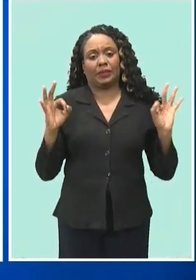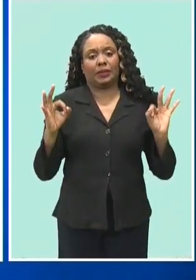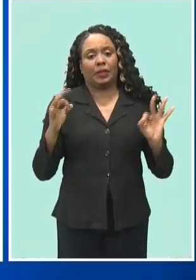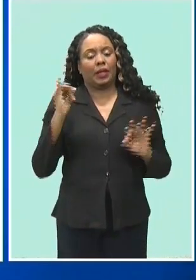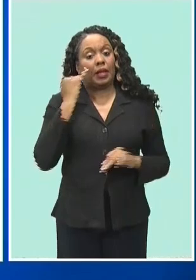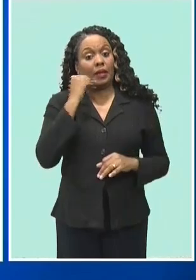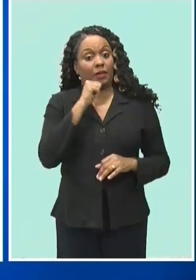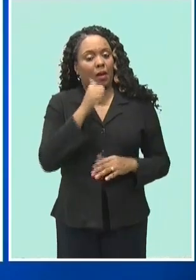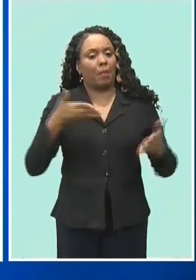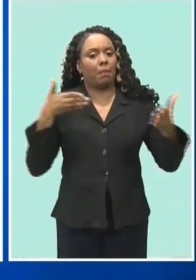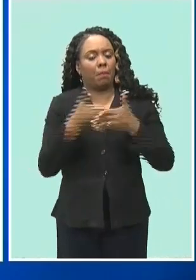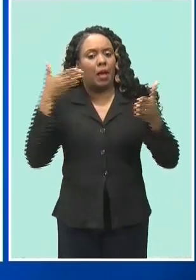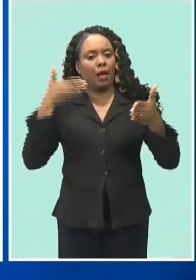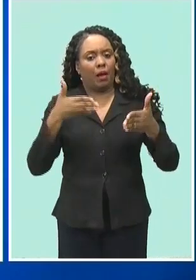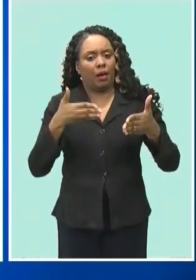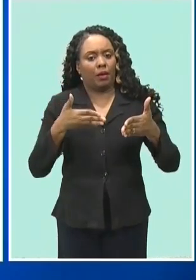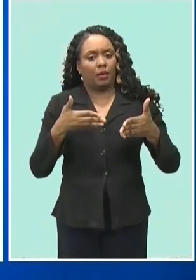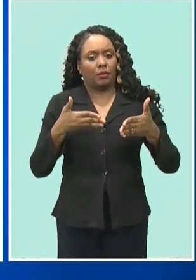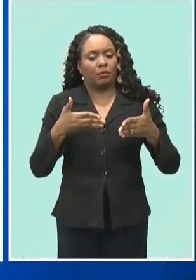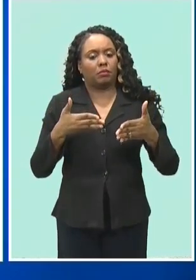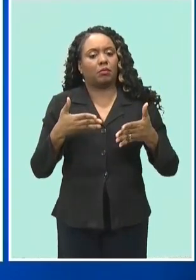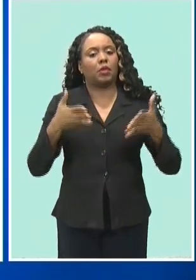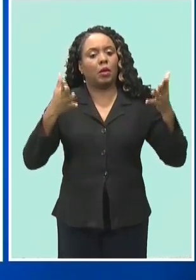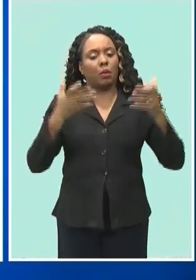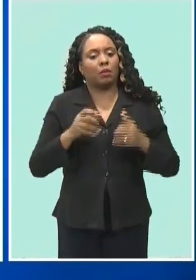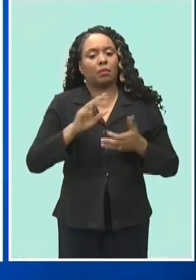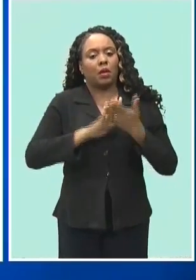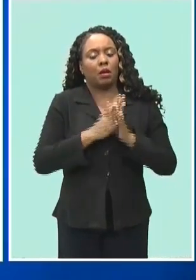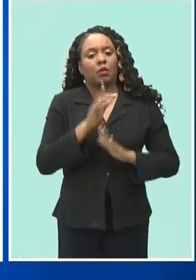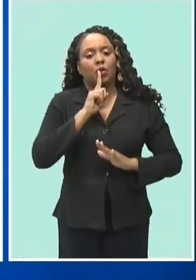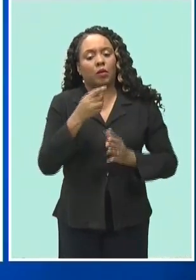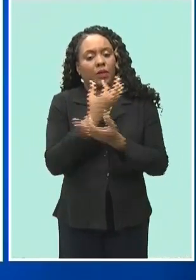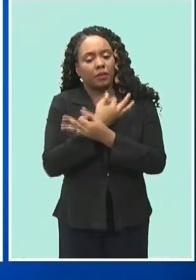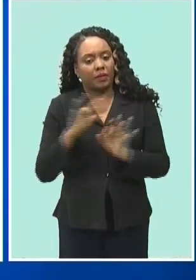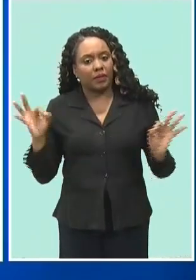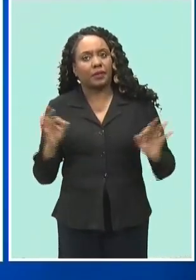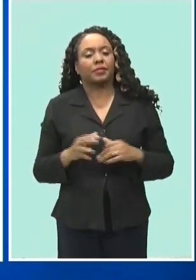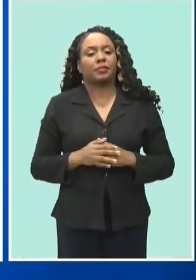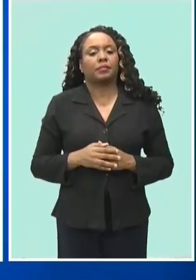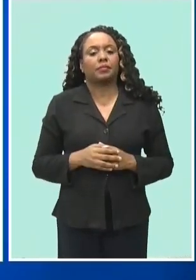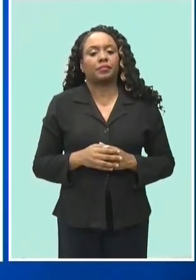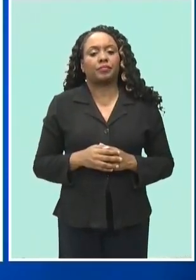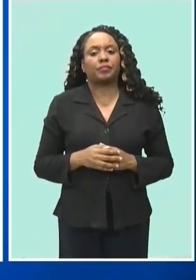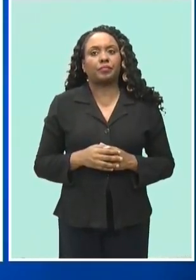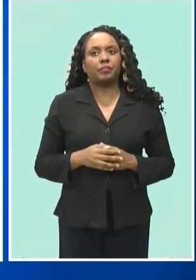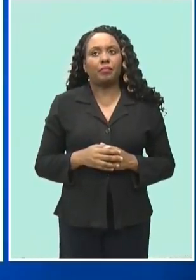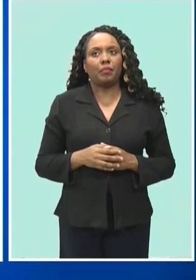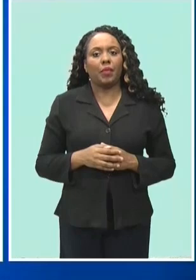ban emancipation until we become emancipated and then celebrate it again. Speaking to